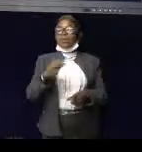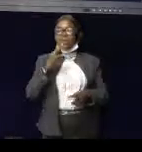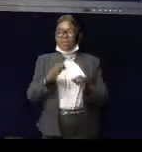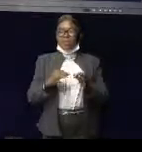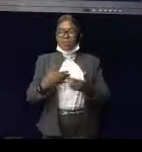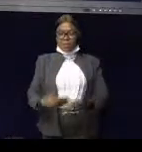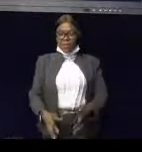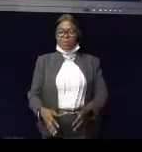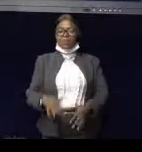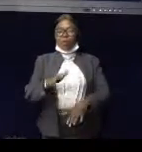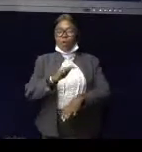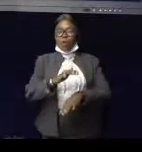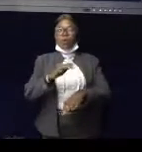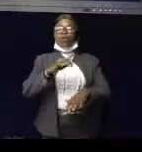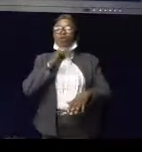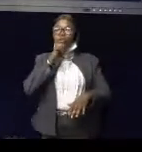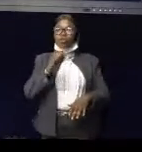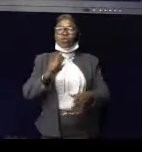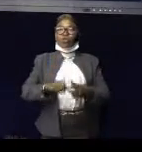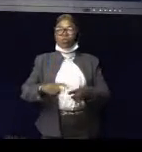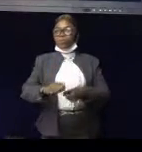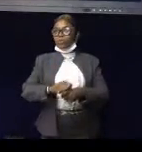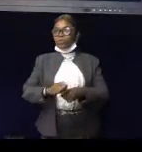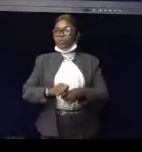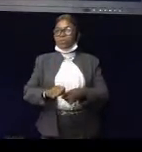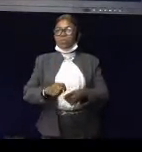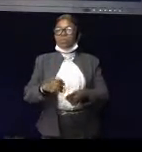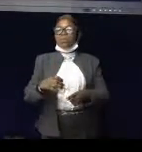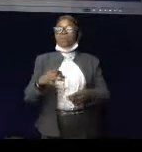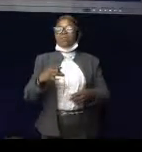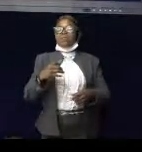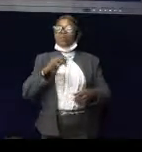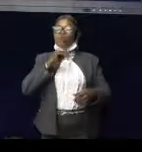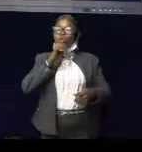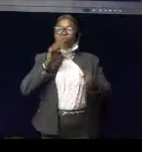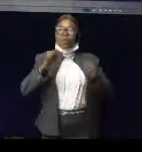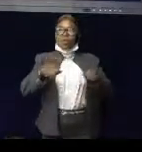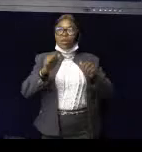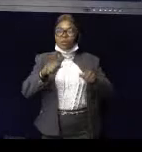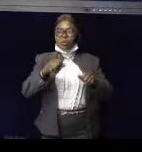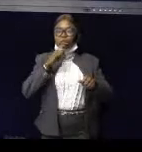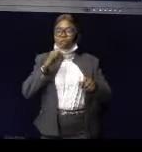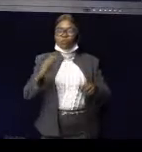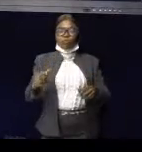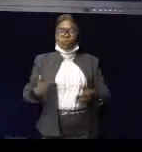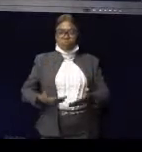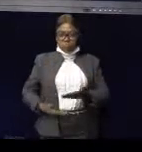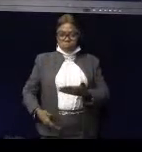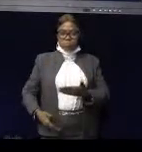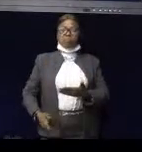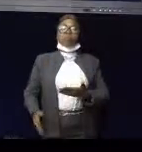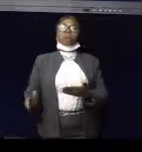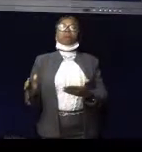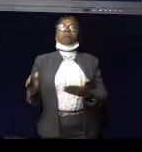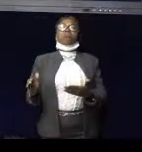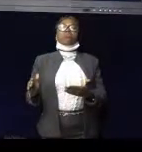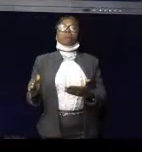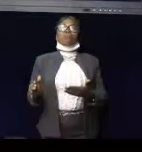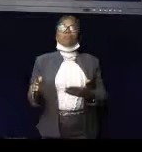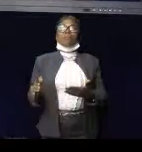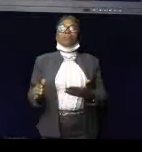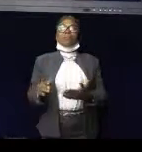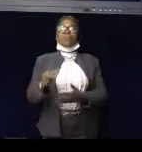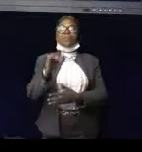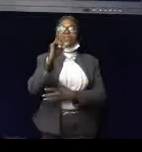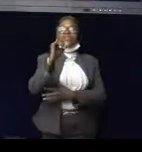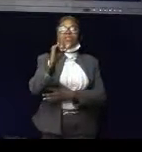left untreated, it can cause problems like infertility. What does that mean? That means inability to bear